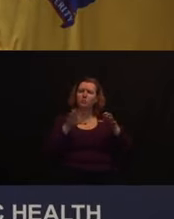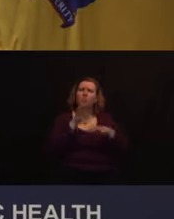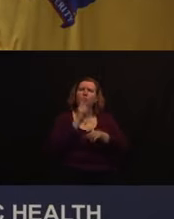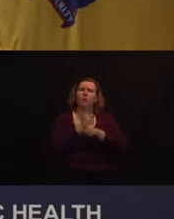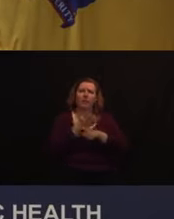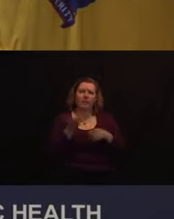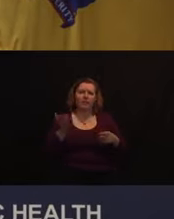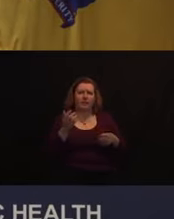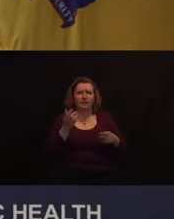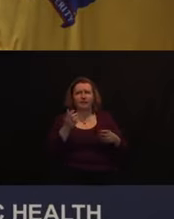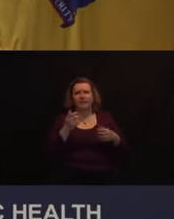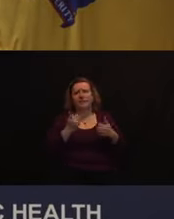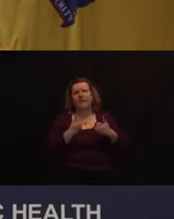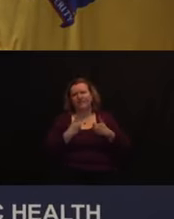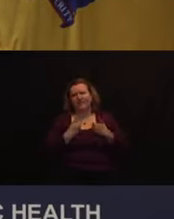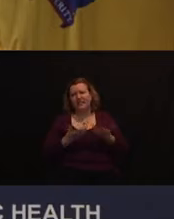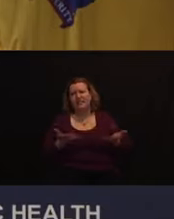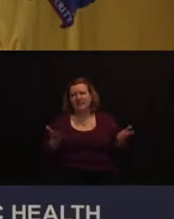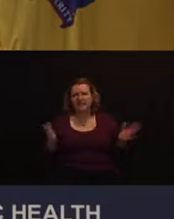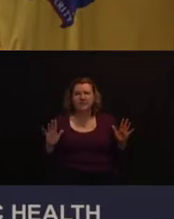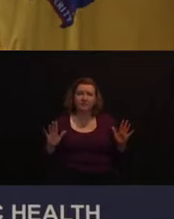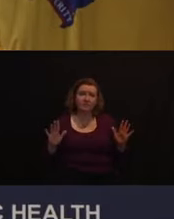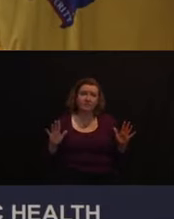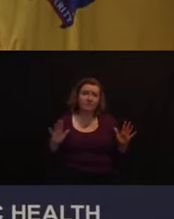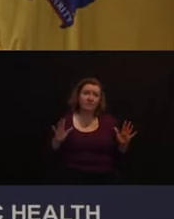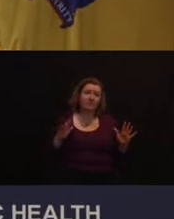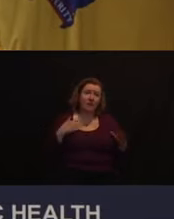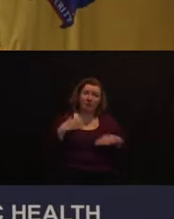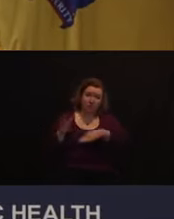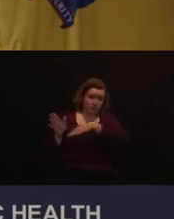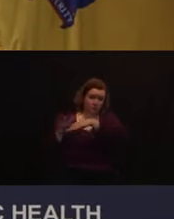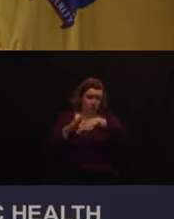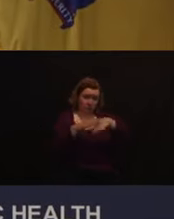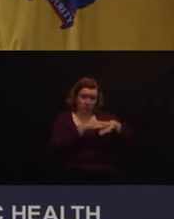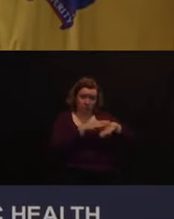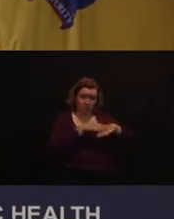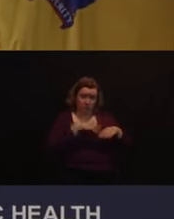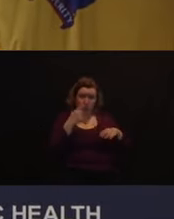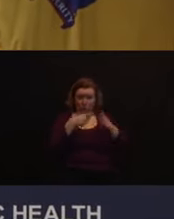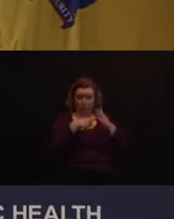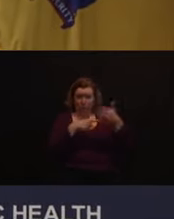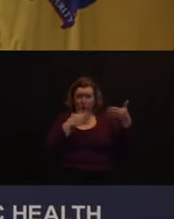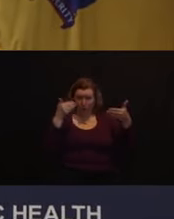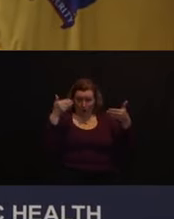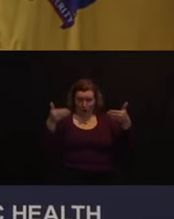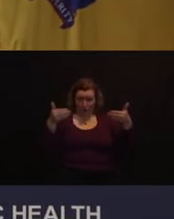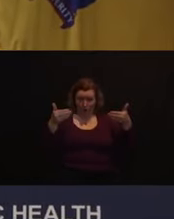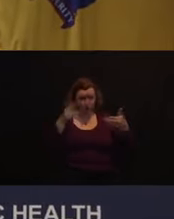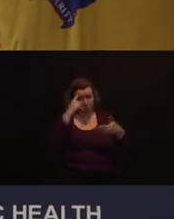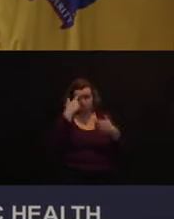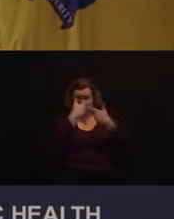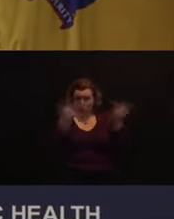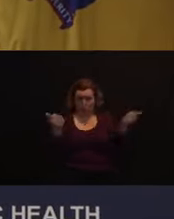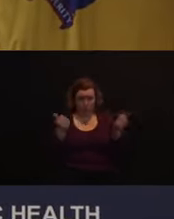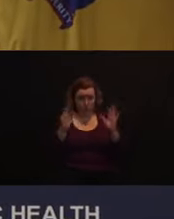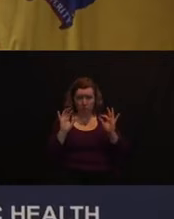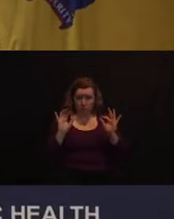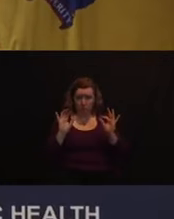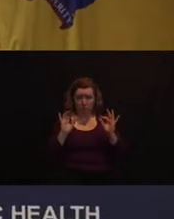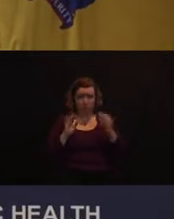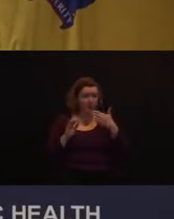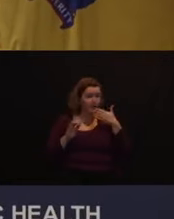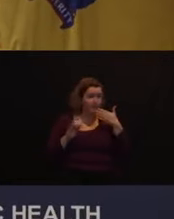and we're just saying, listen, these models, these are the choices before us, and no amount of public policy that we